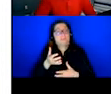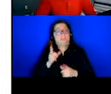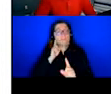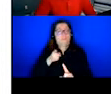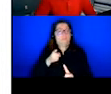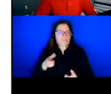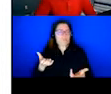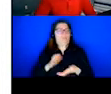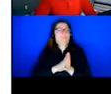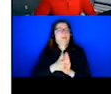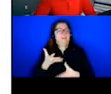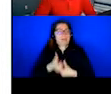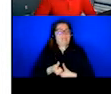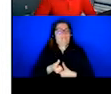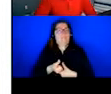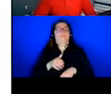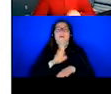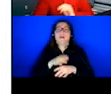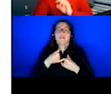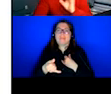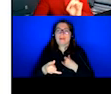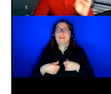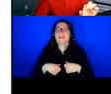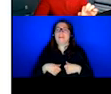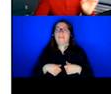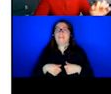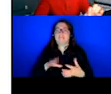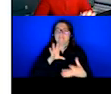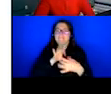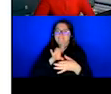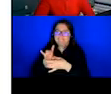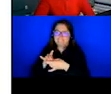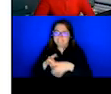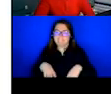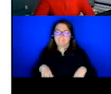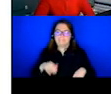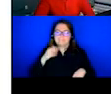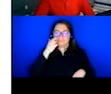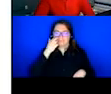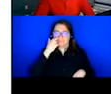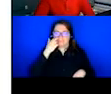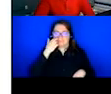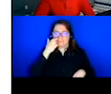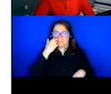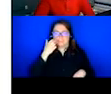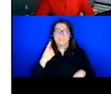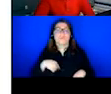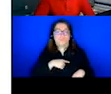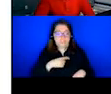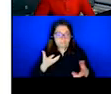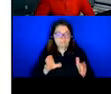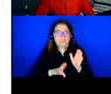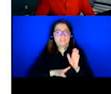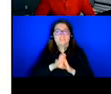were targeted in a very virtual space. So how can we ensure our focus was developing confidence